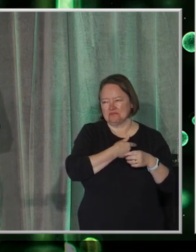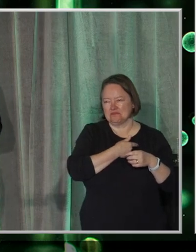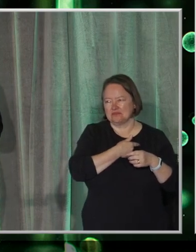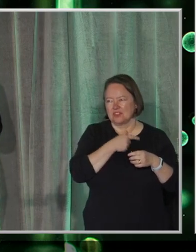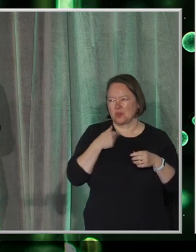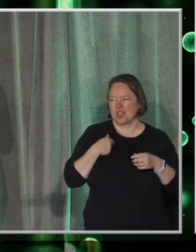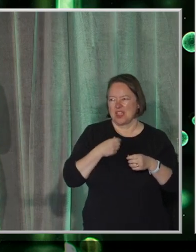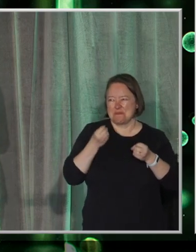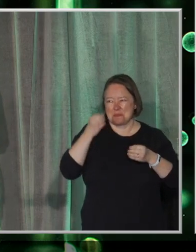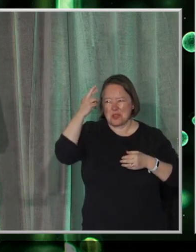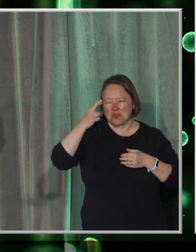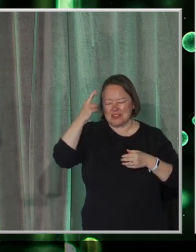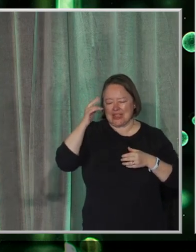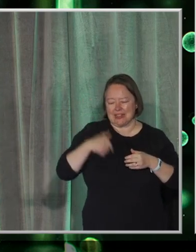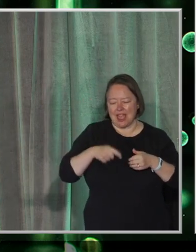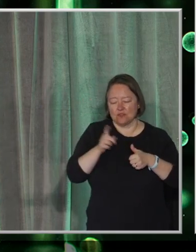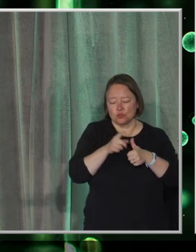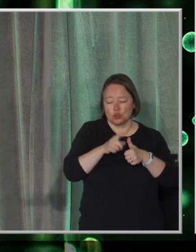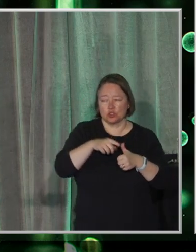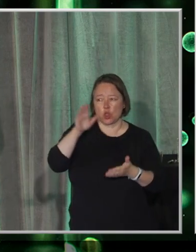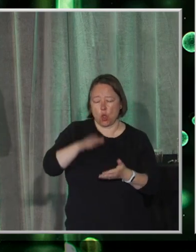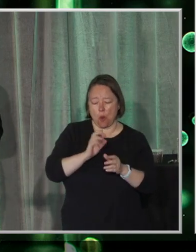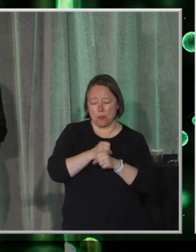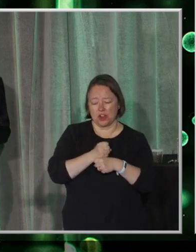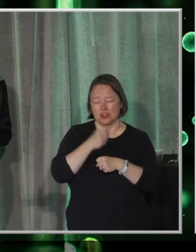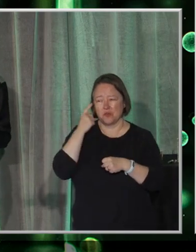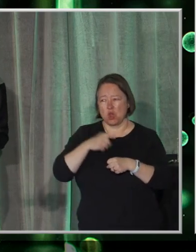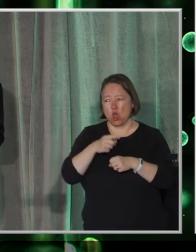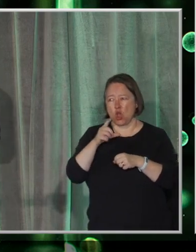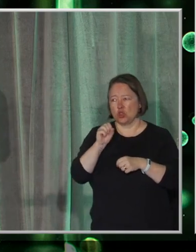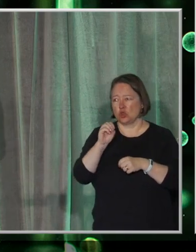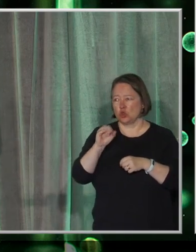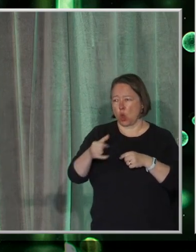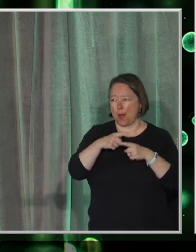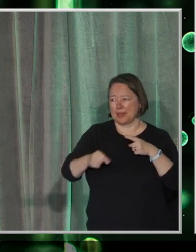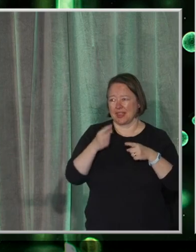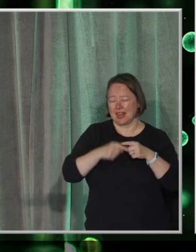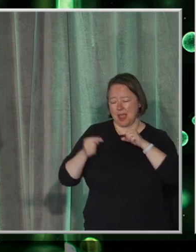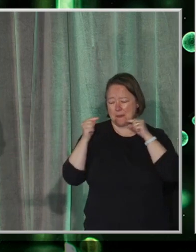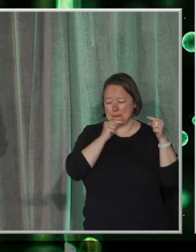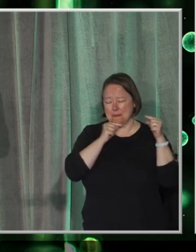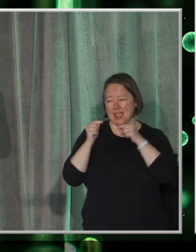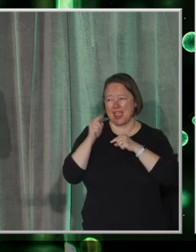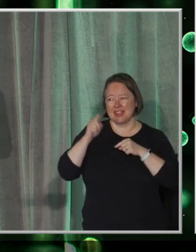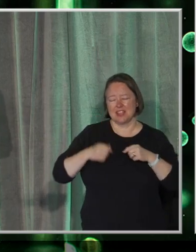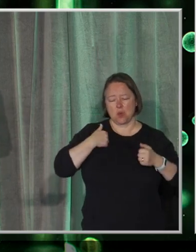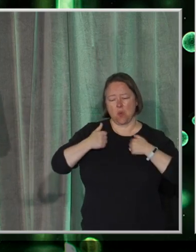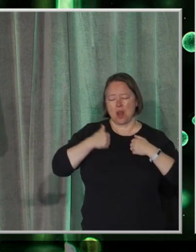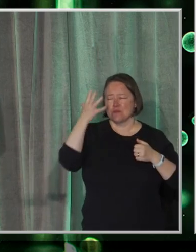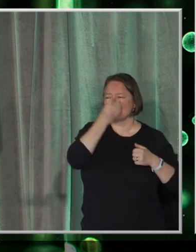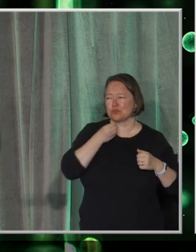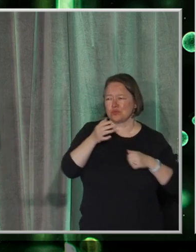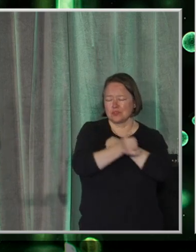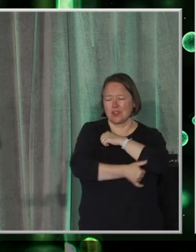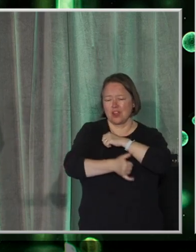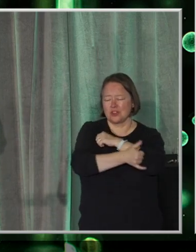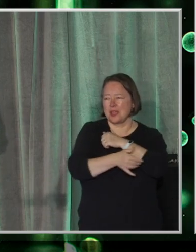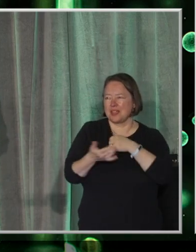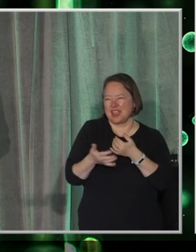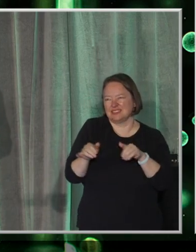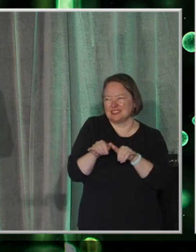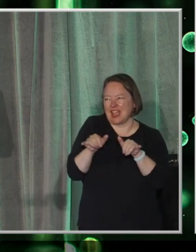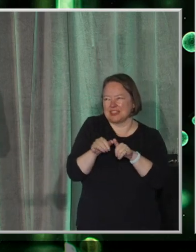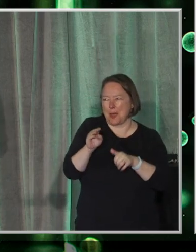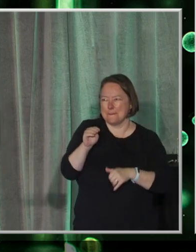the set of reasons, like raw production of soybean and maize in the country. Rwanda is a small country, roughly the land size of the Maryland,